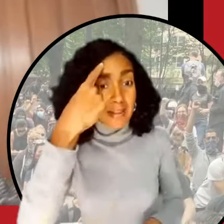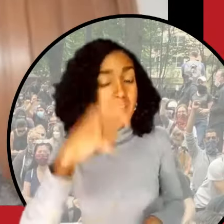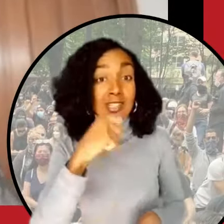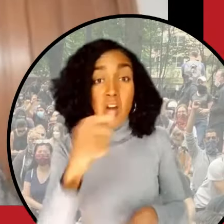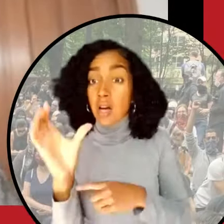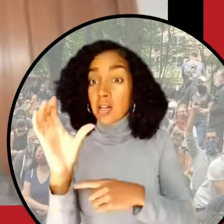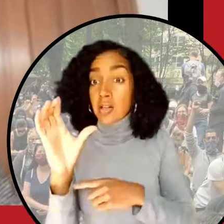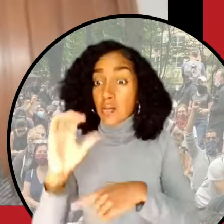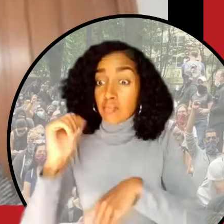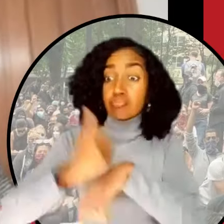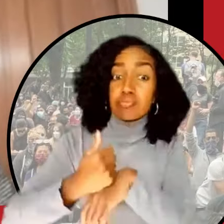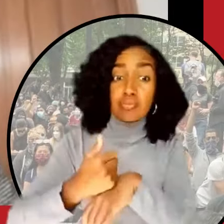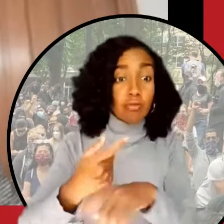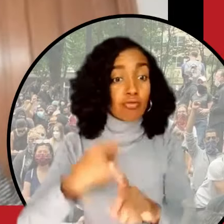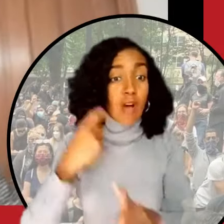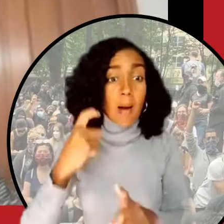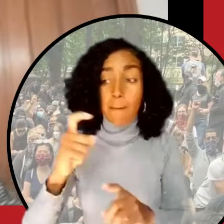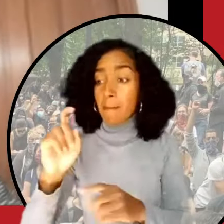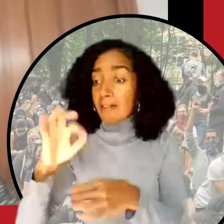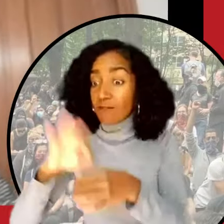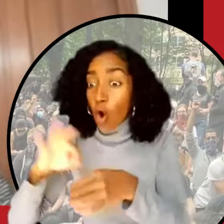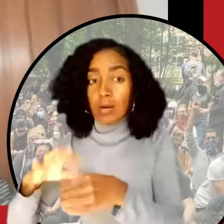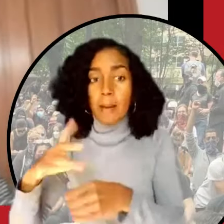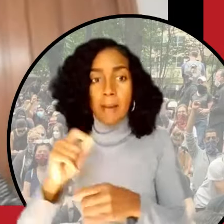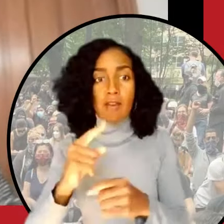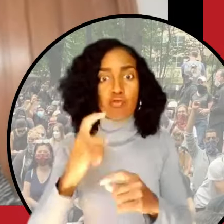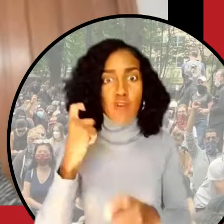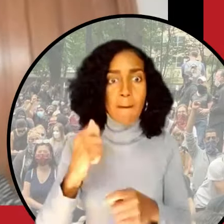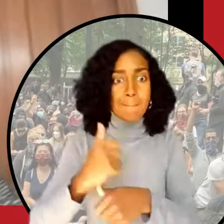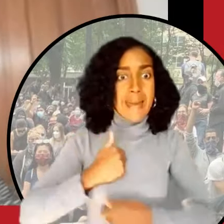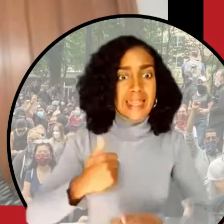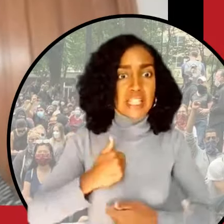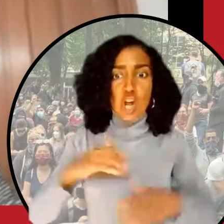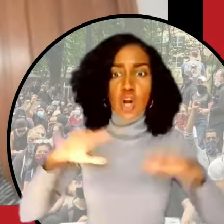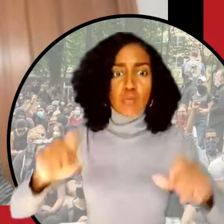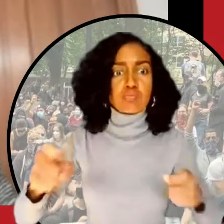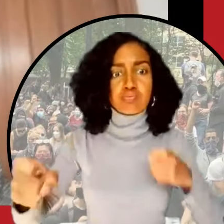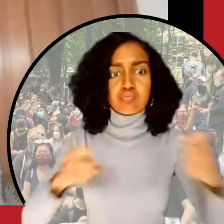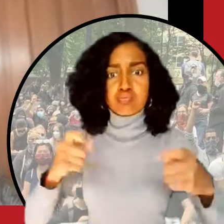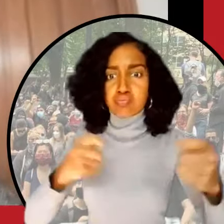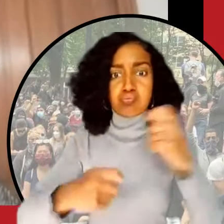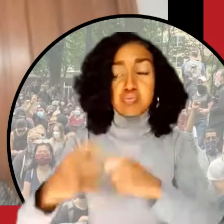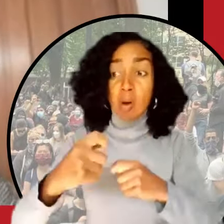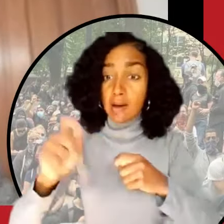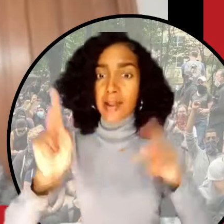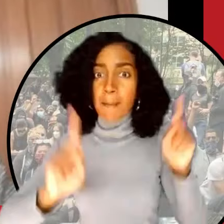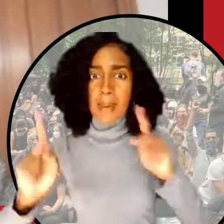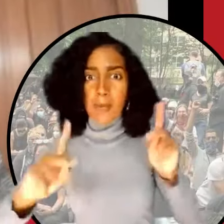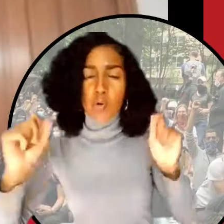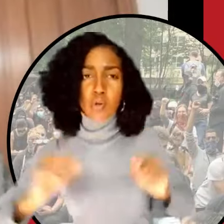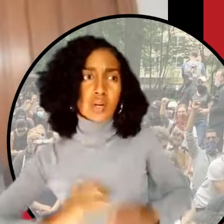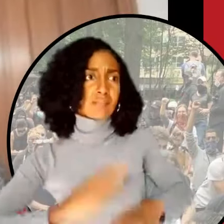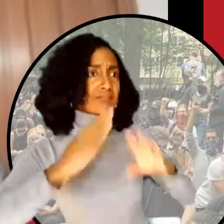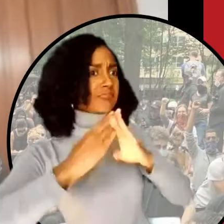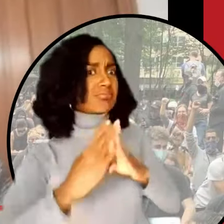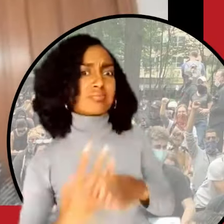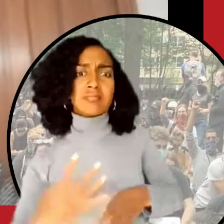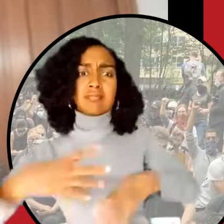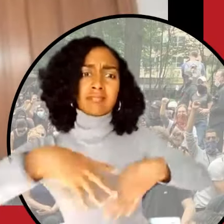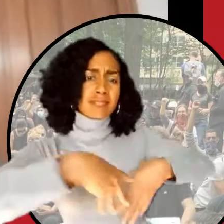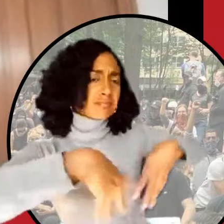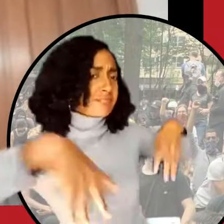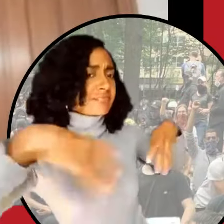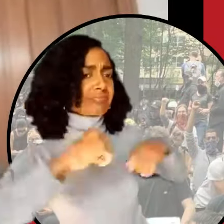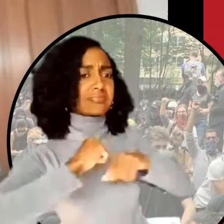via a military coup, people were actually able to beat that back without without arms,